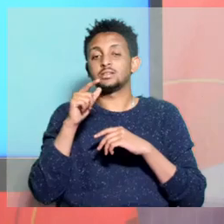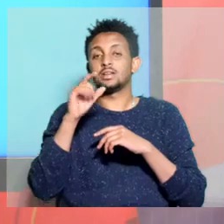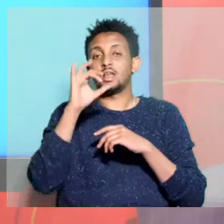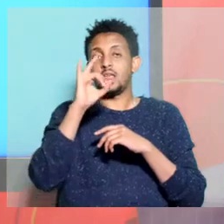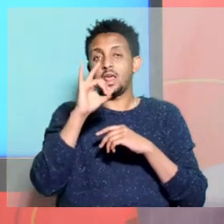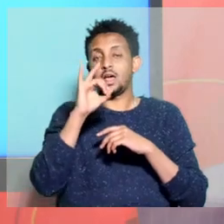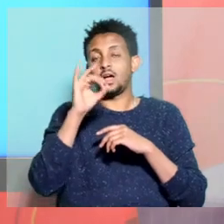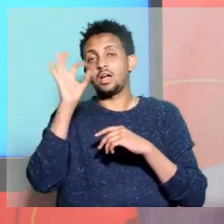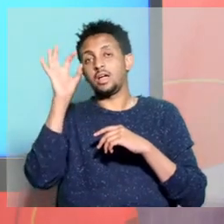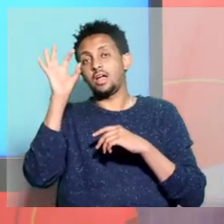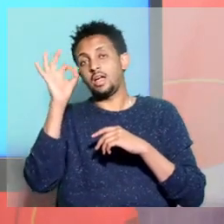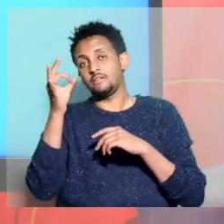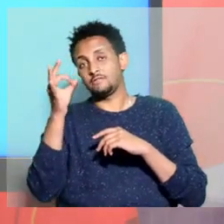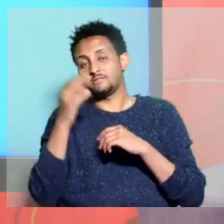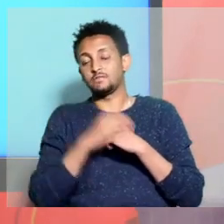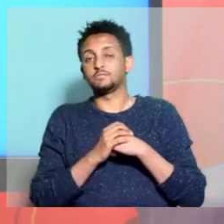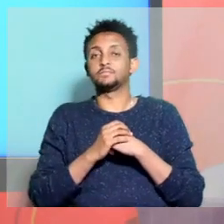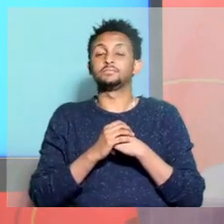times frequency.